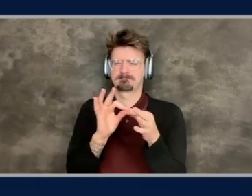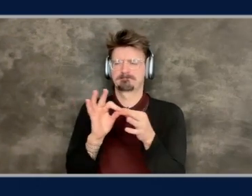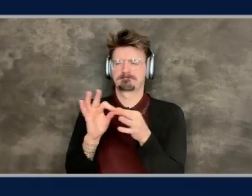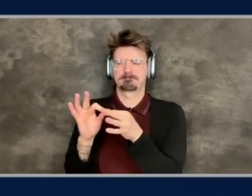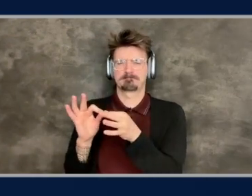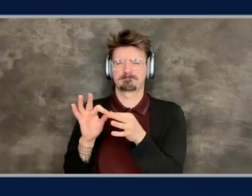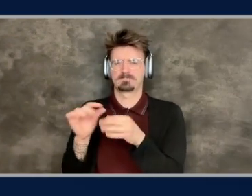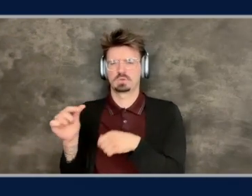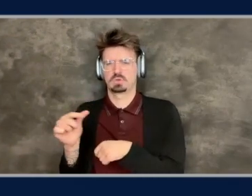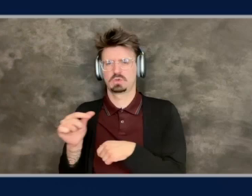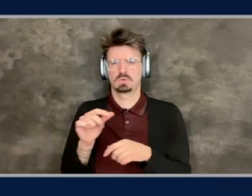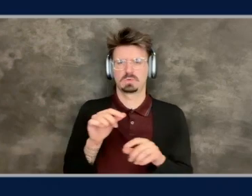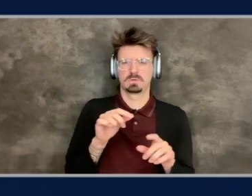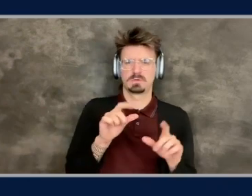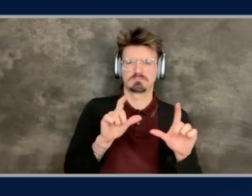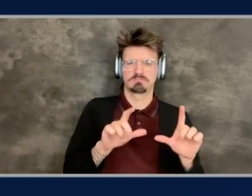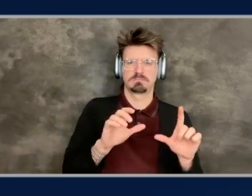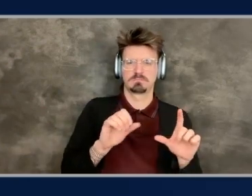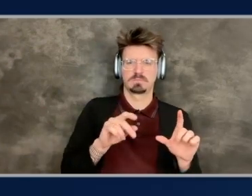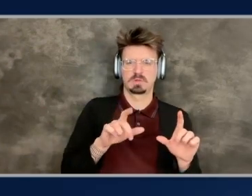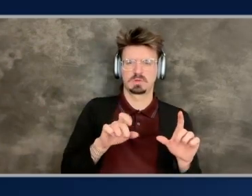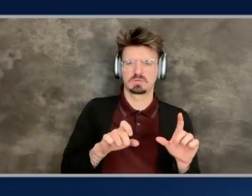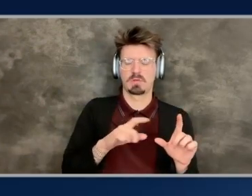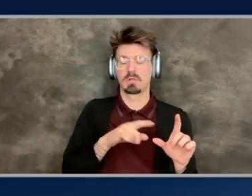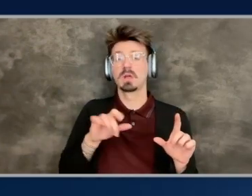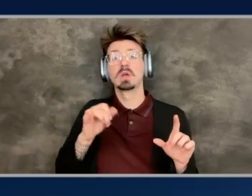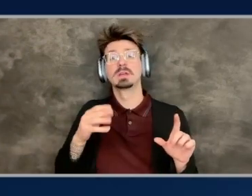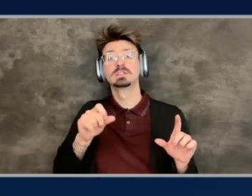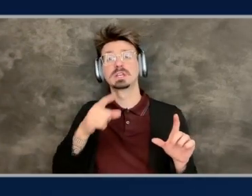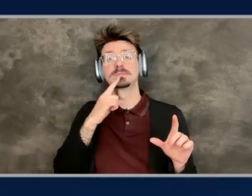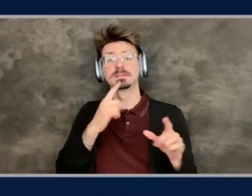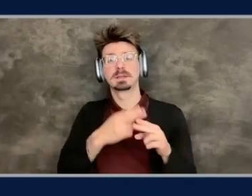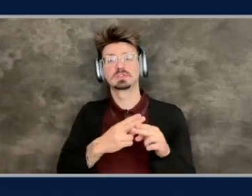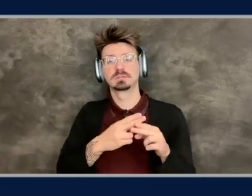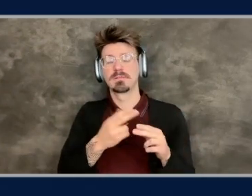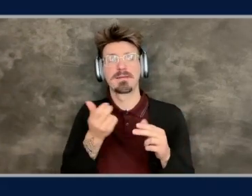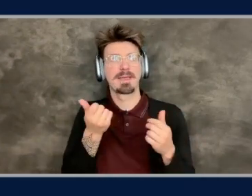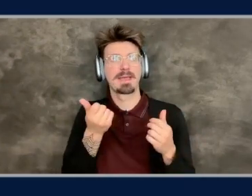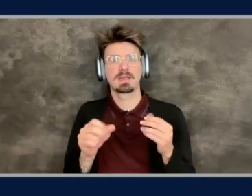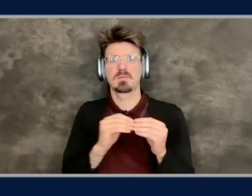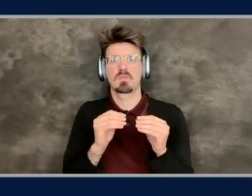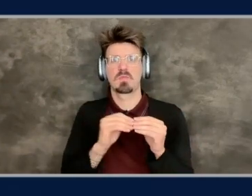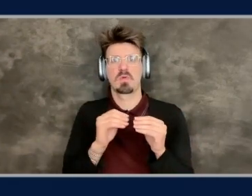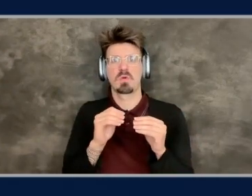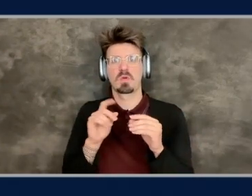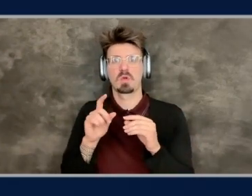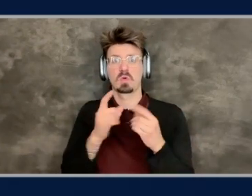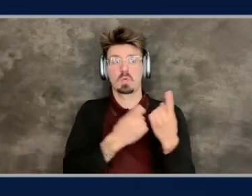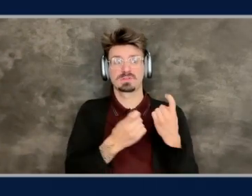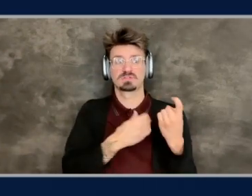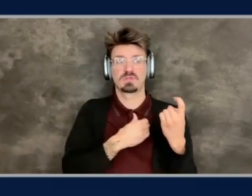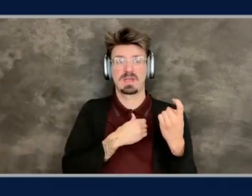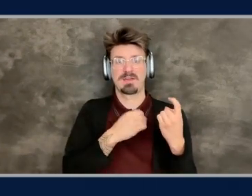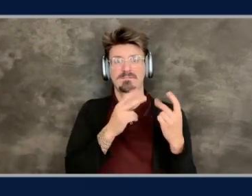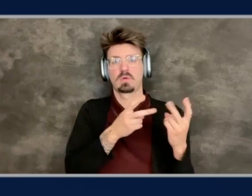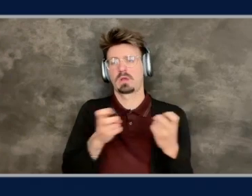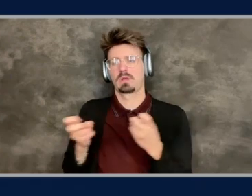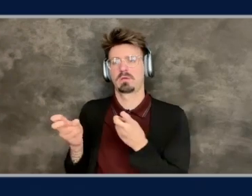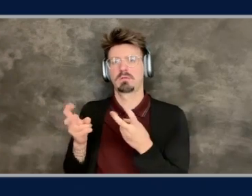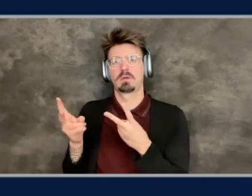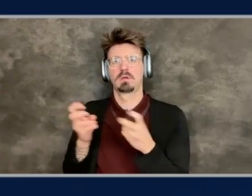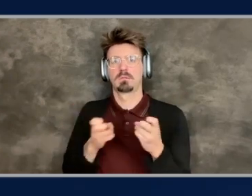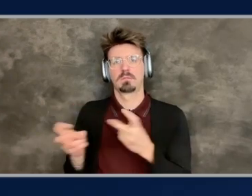as James was mentioning, you can actually feed any further questions back into Q. Gotcha. So okay. I think the next